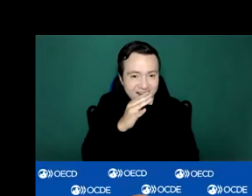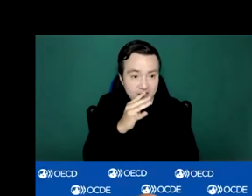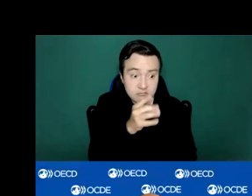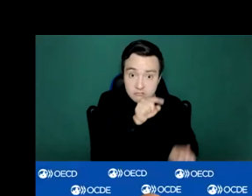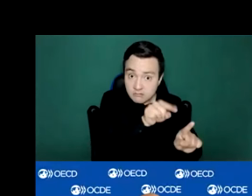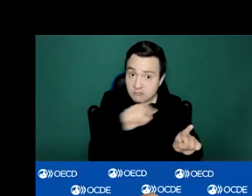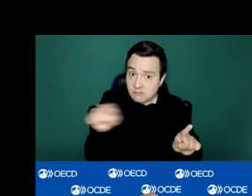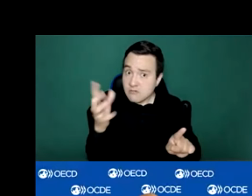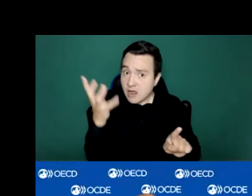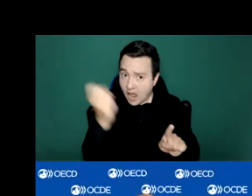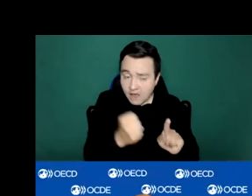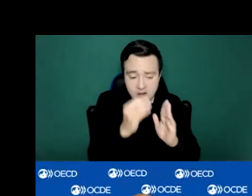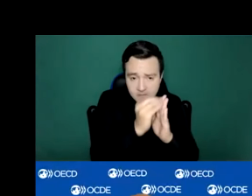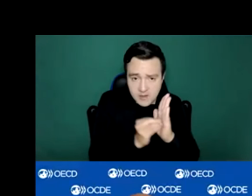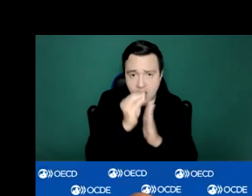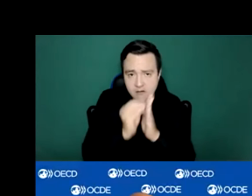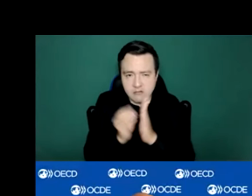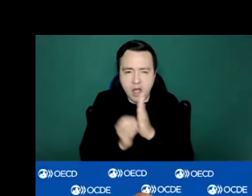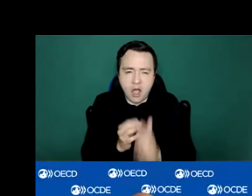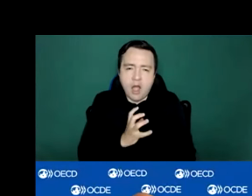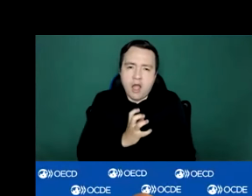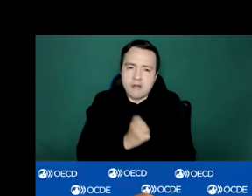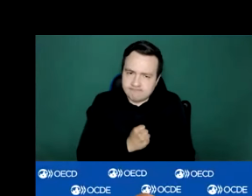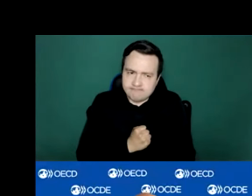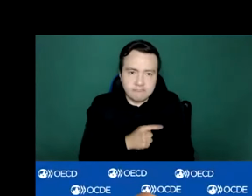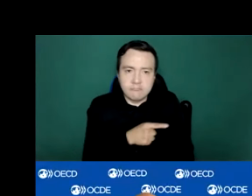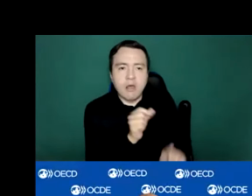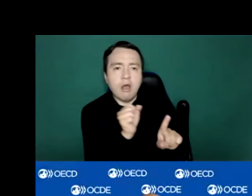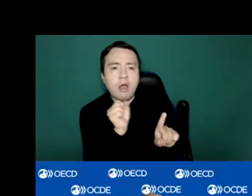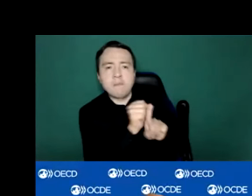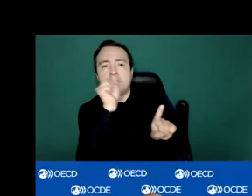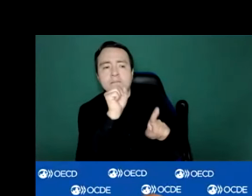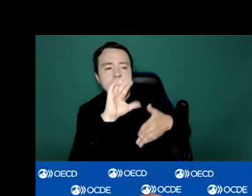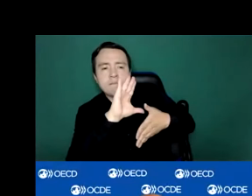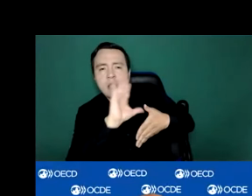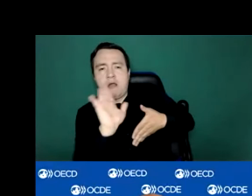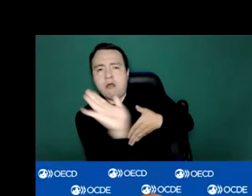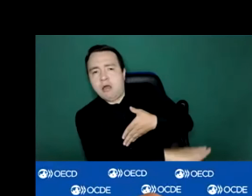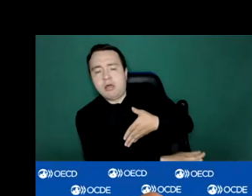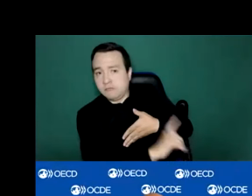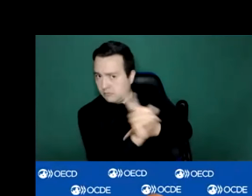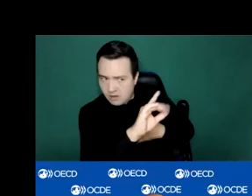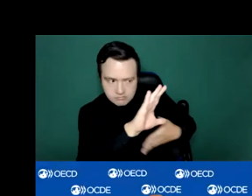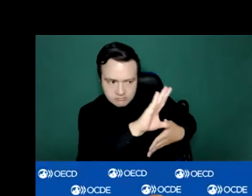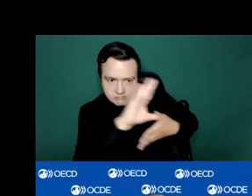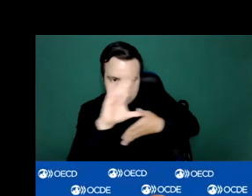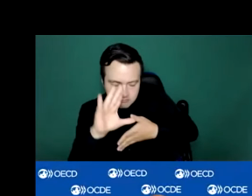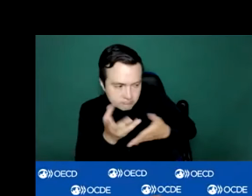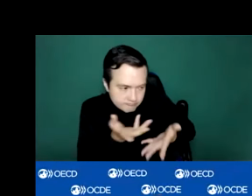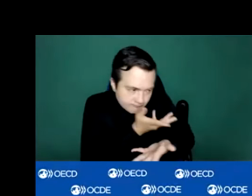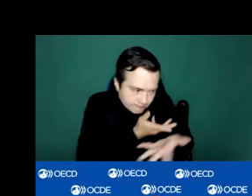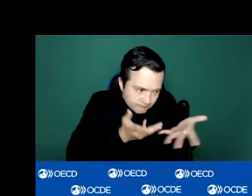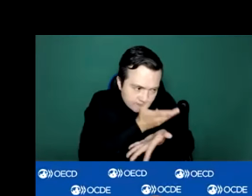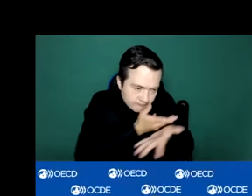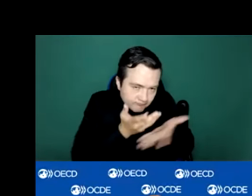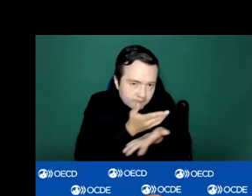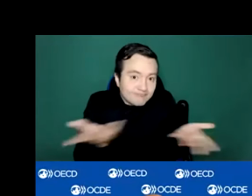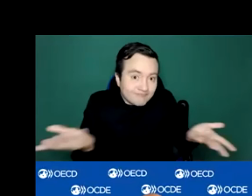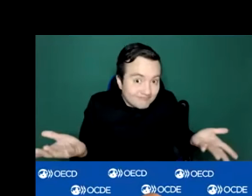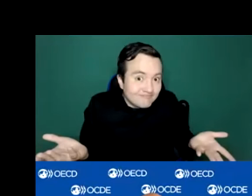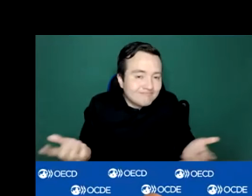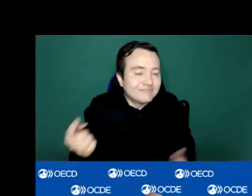Latin America and the Caribbean. We're still working on that, we're still developing, but I would like just to plant the seed of this conversation that if